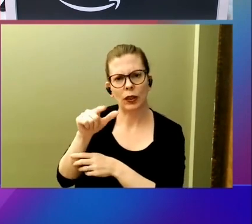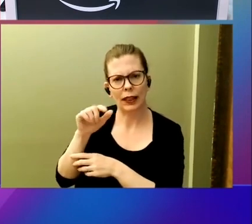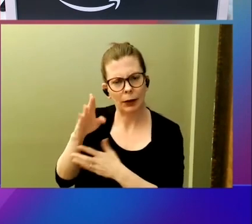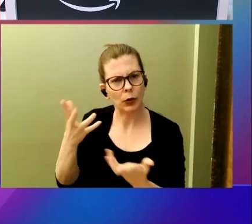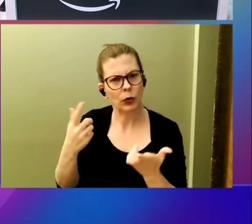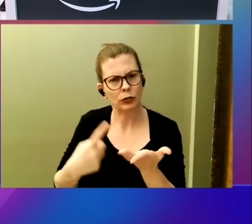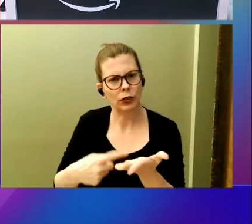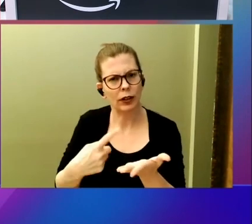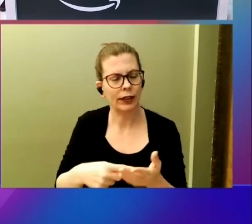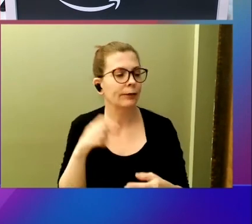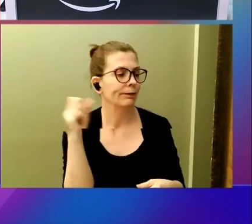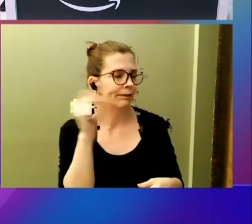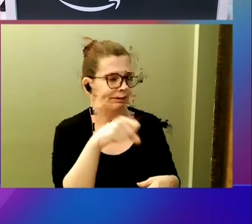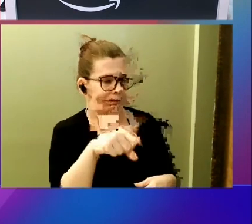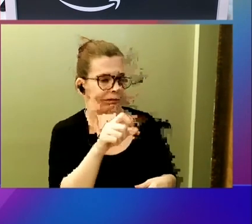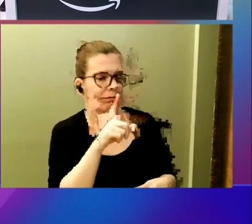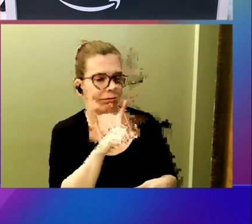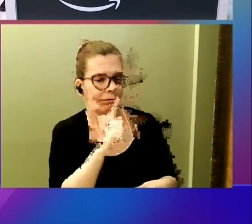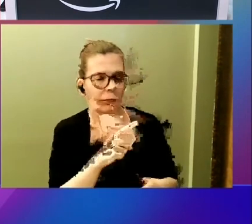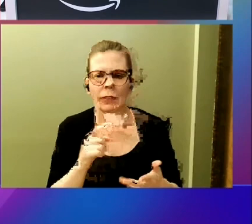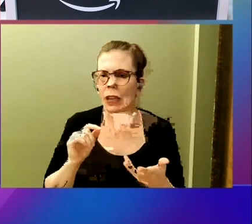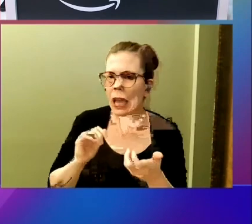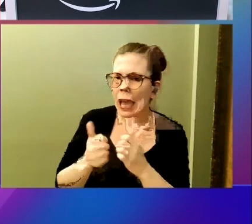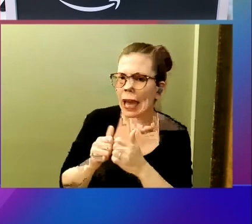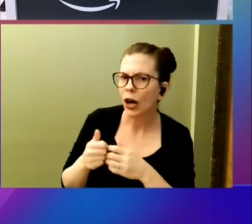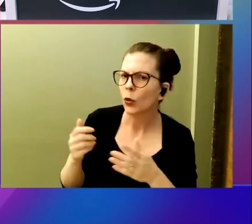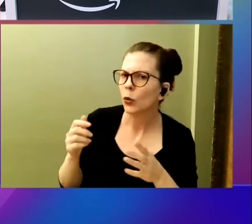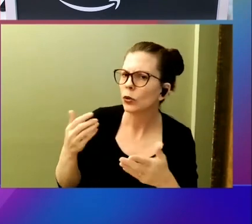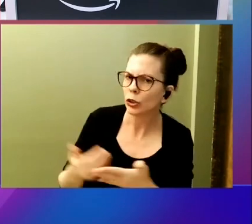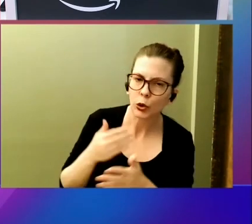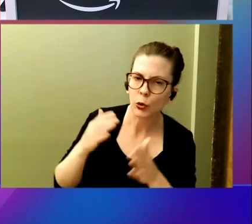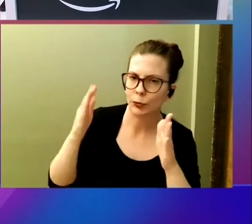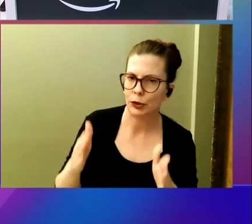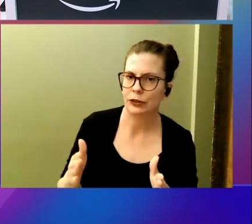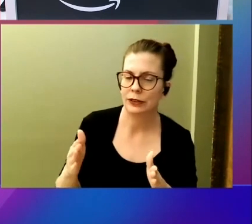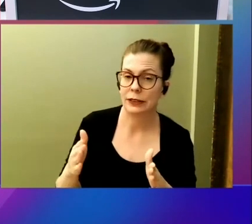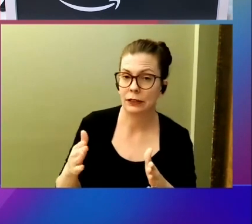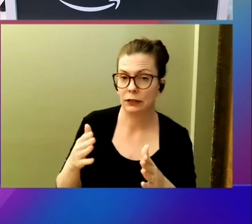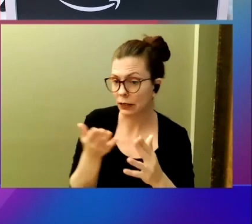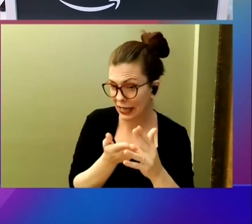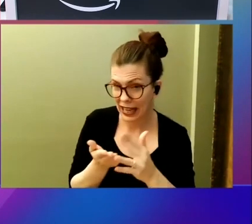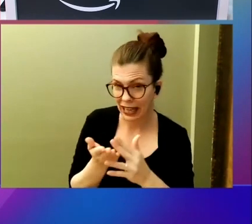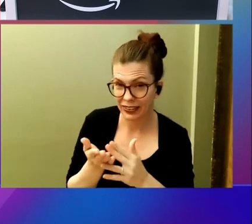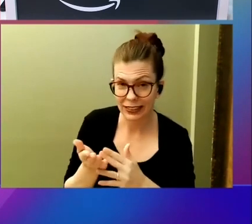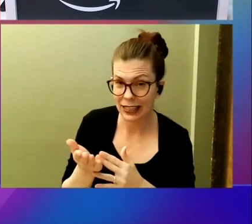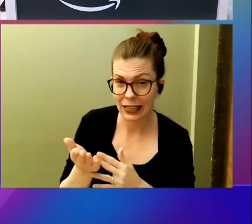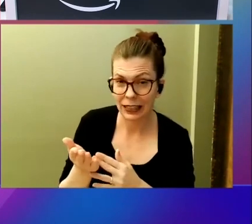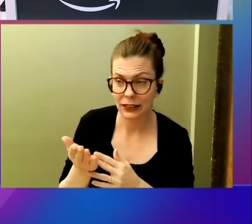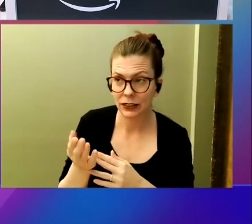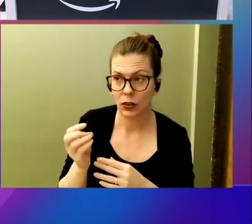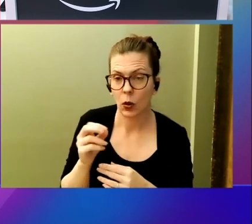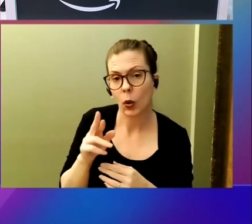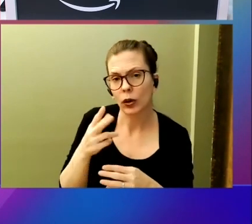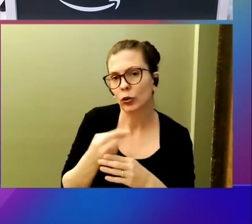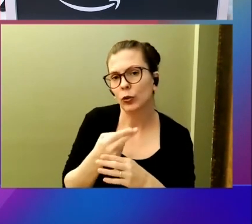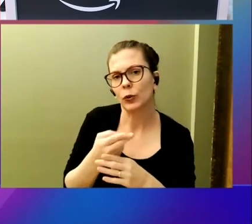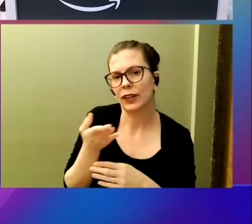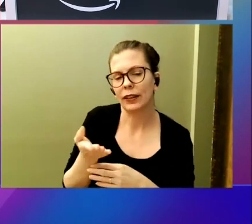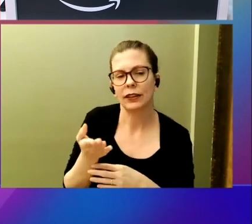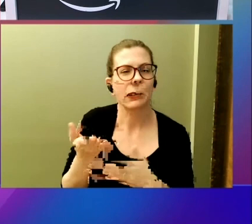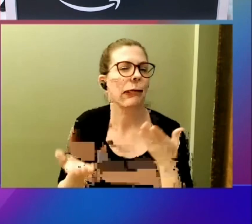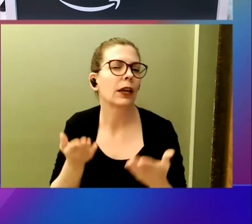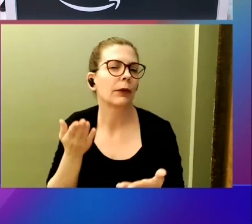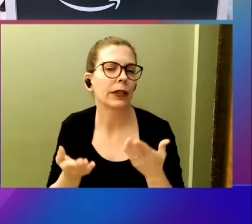So Like, how would a new person navigate this or use this? Maybe someone who's